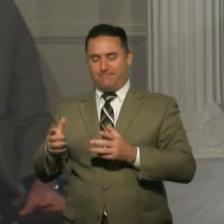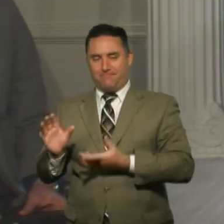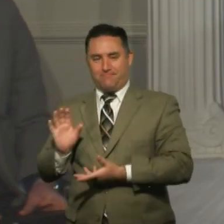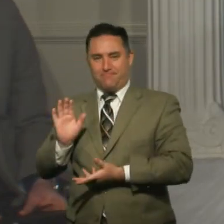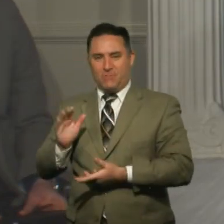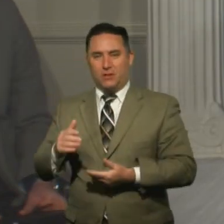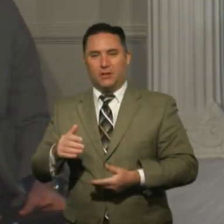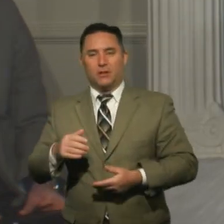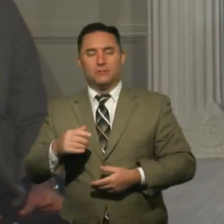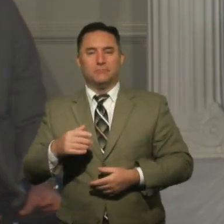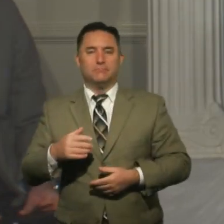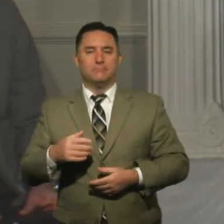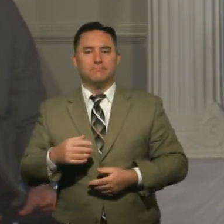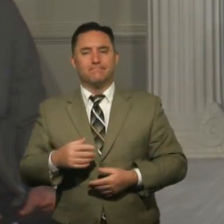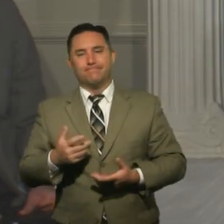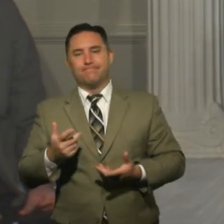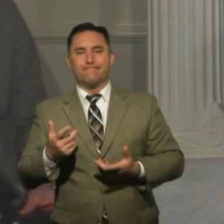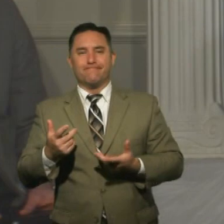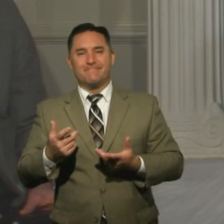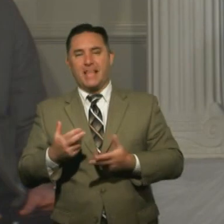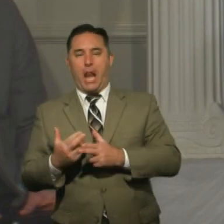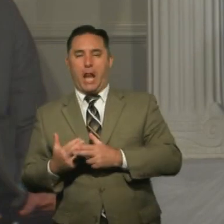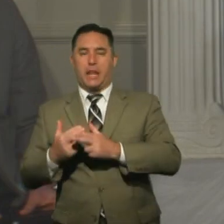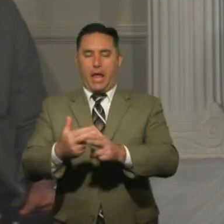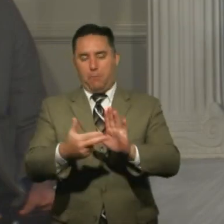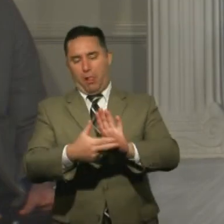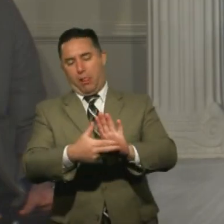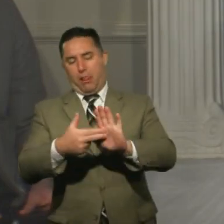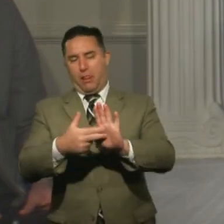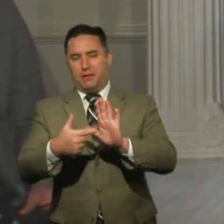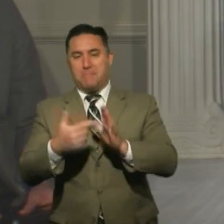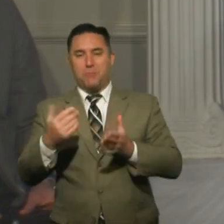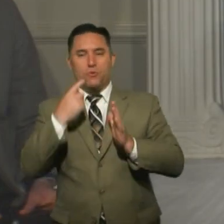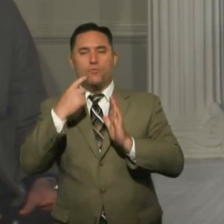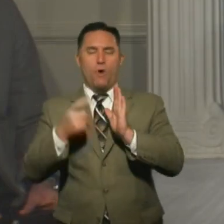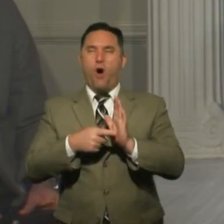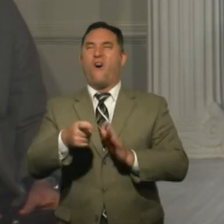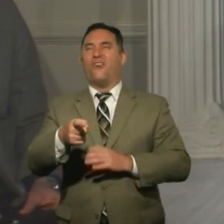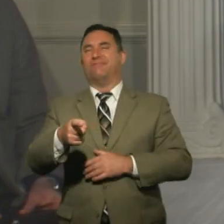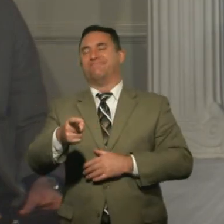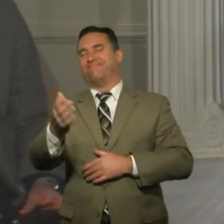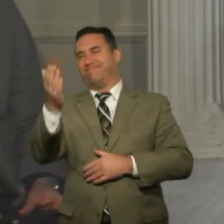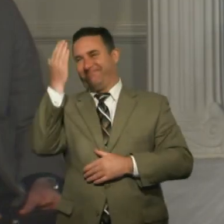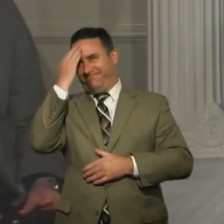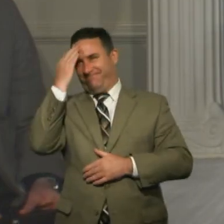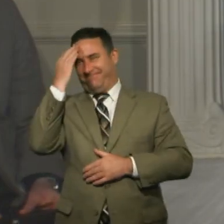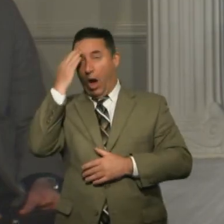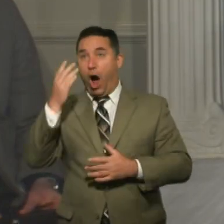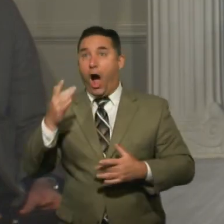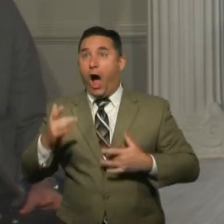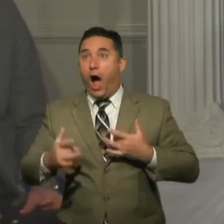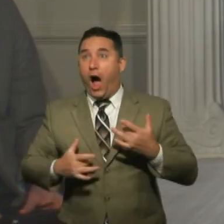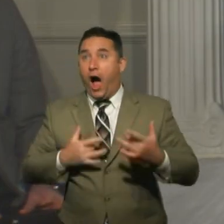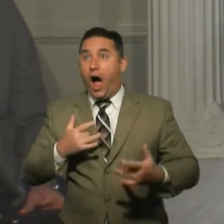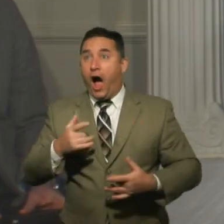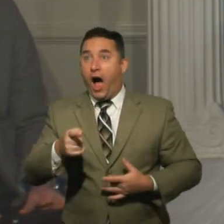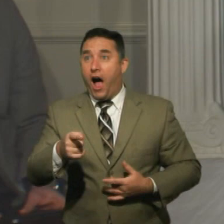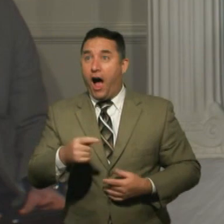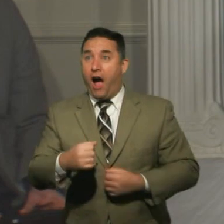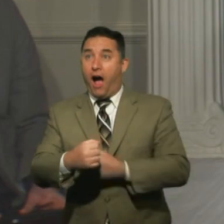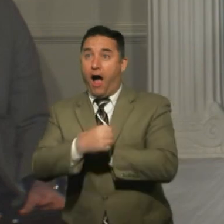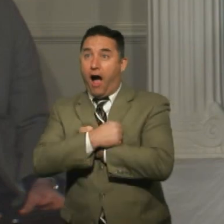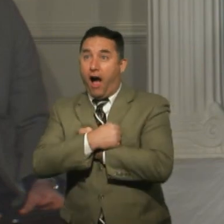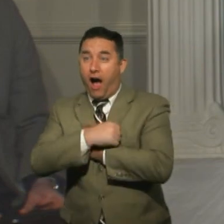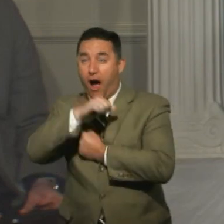a familiar kind of name right here, and you probably recognize it right away. Some of you probably are getting excited because you love Disney